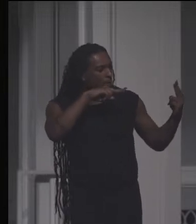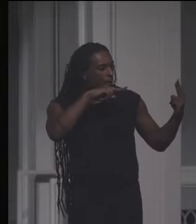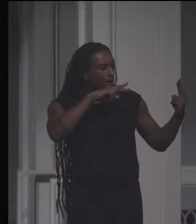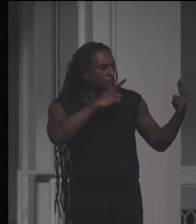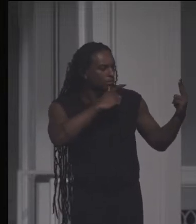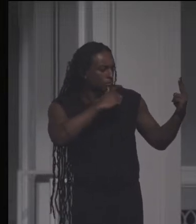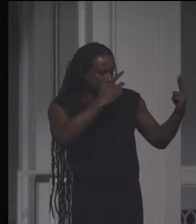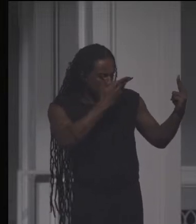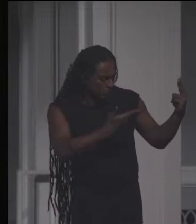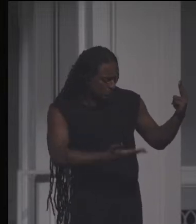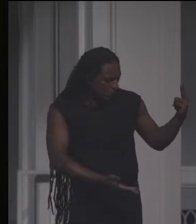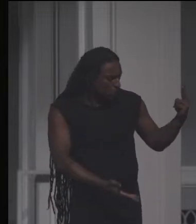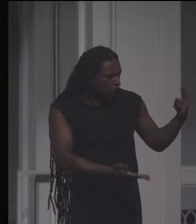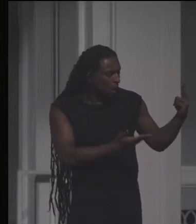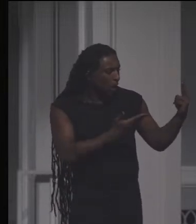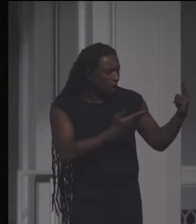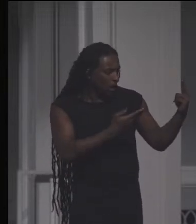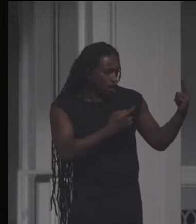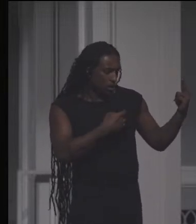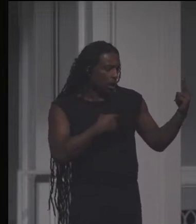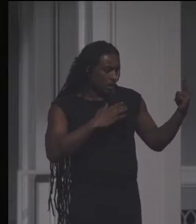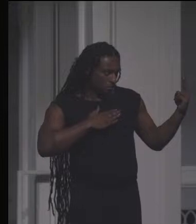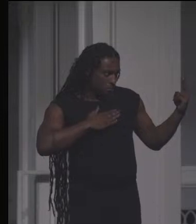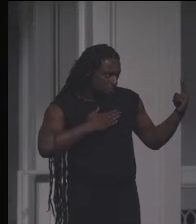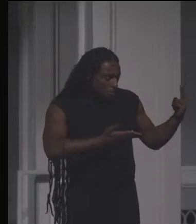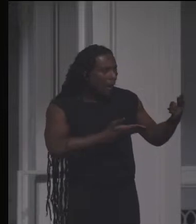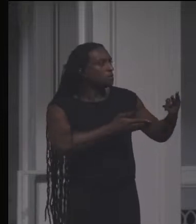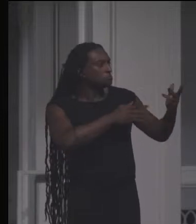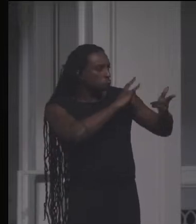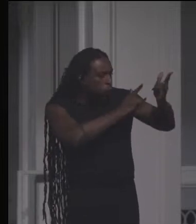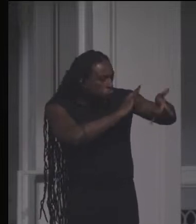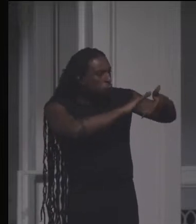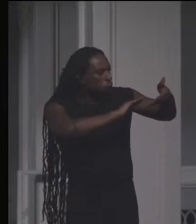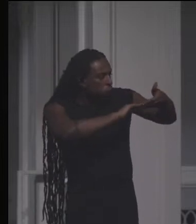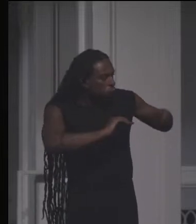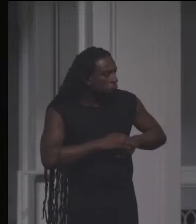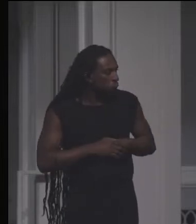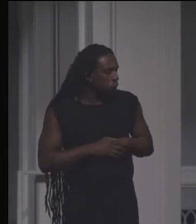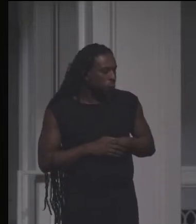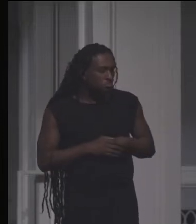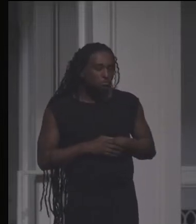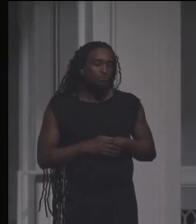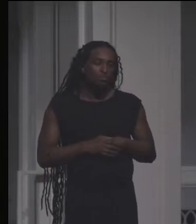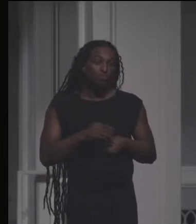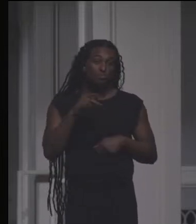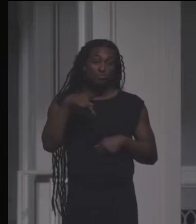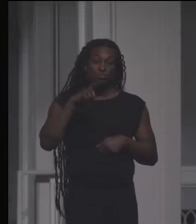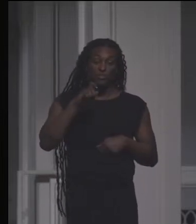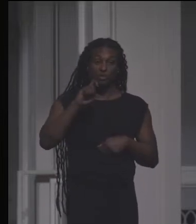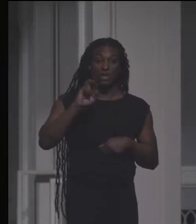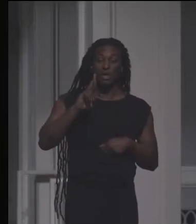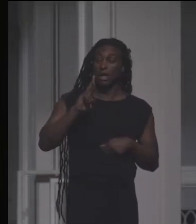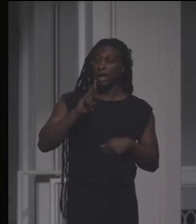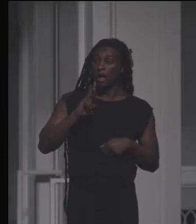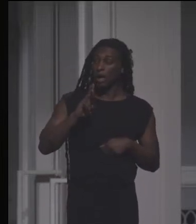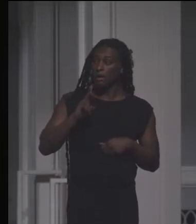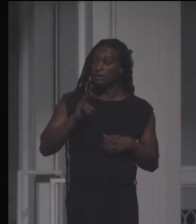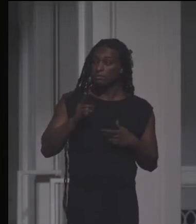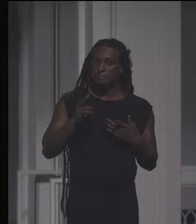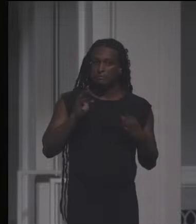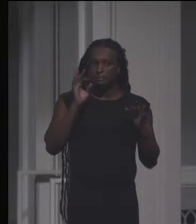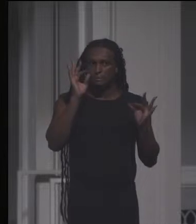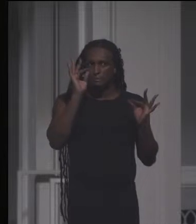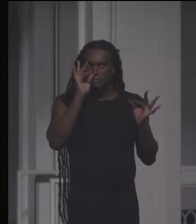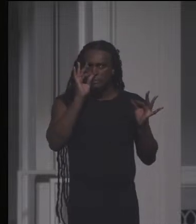"Whoever you are, Peretir, I would have you." And Peretir, not knowing what else to